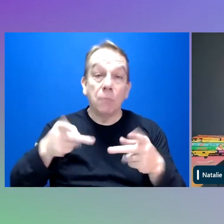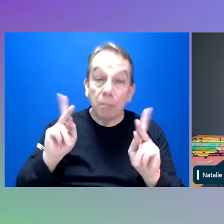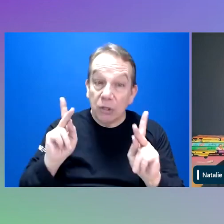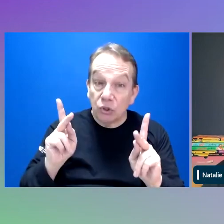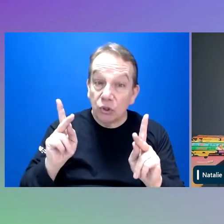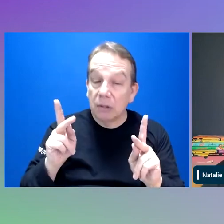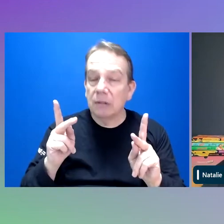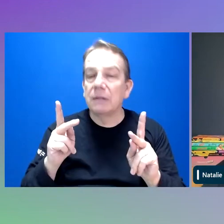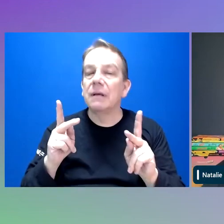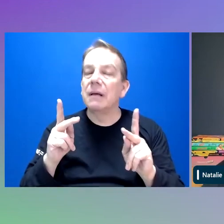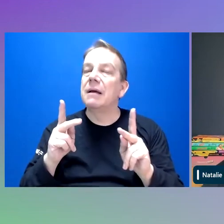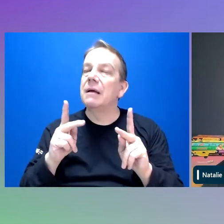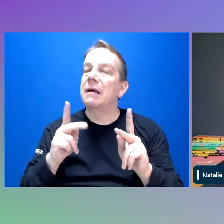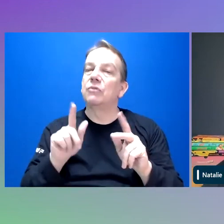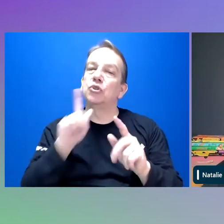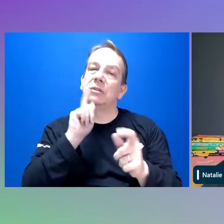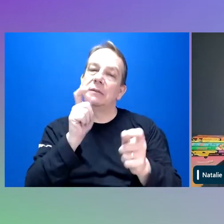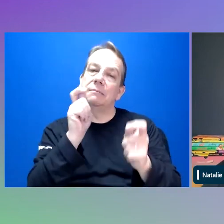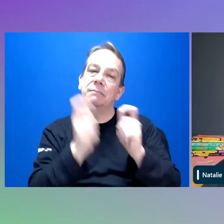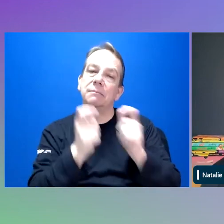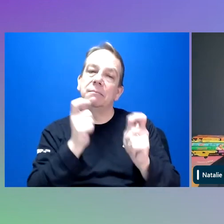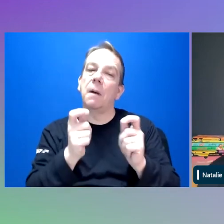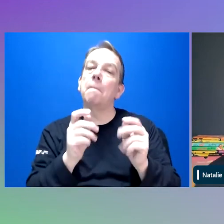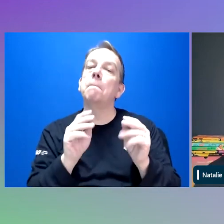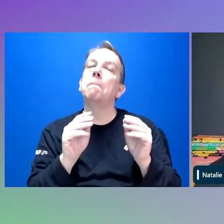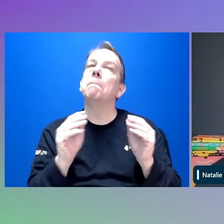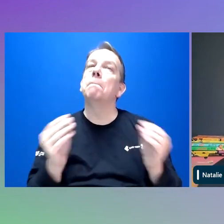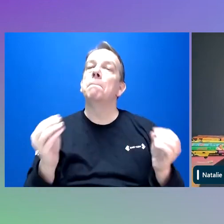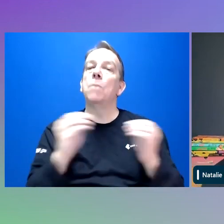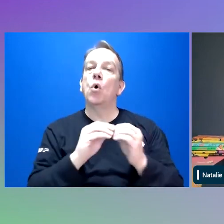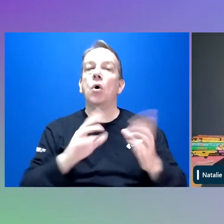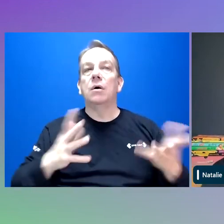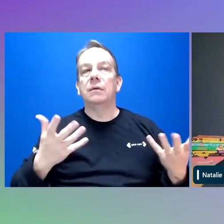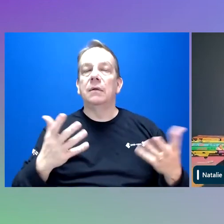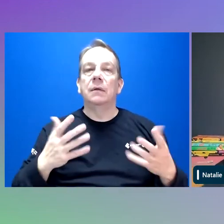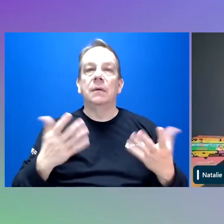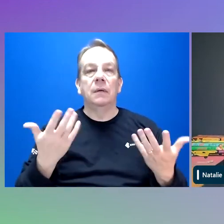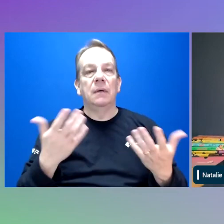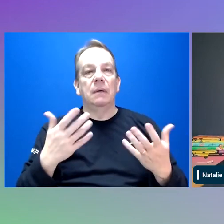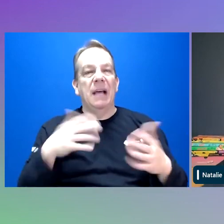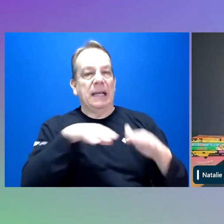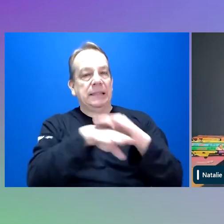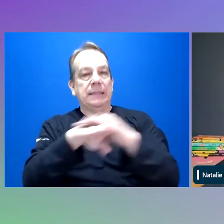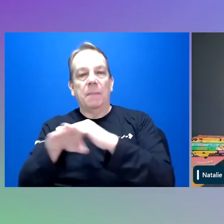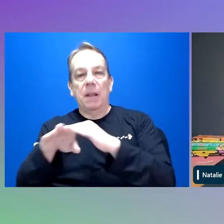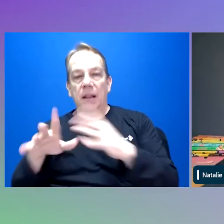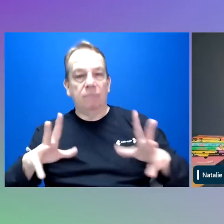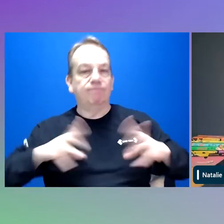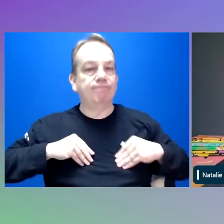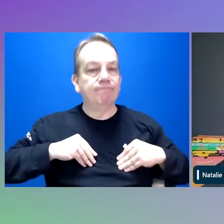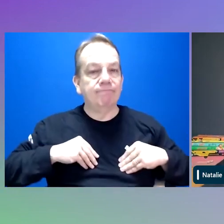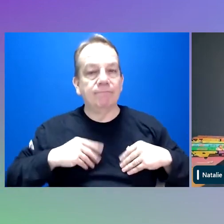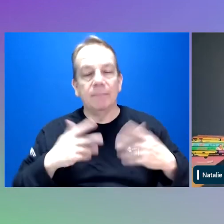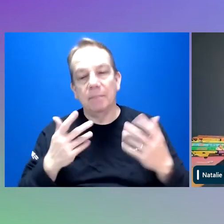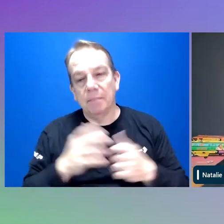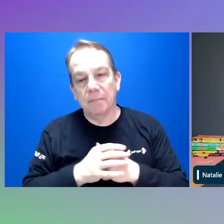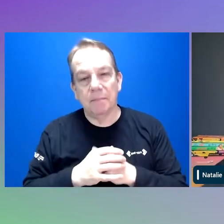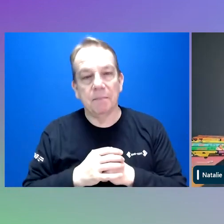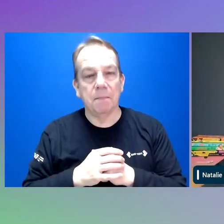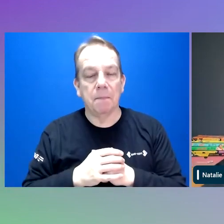how we structured that to make the information more consumable. It was more the language of our communications than